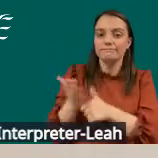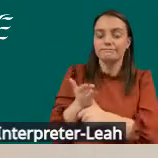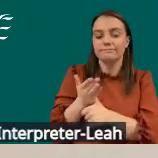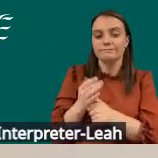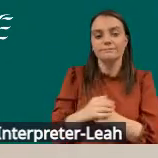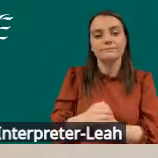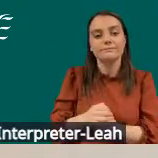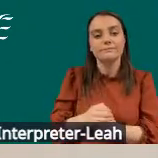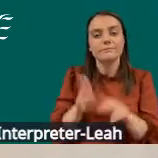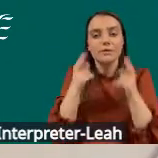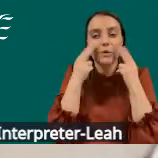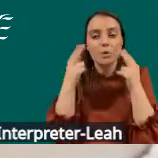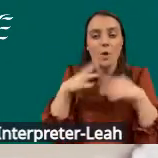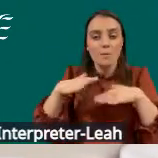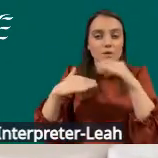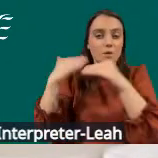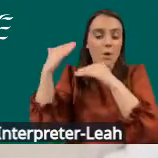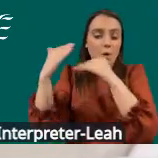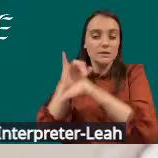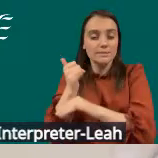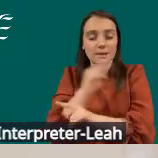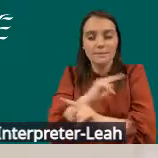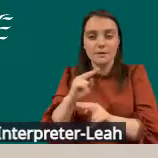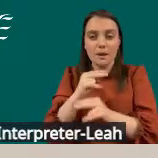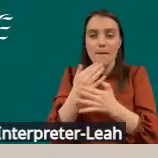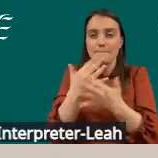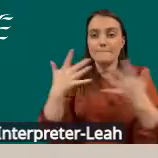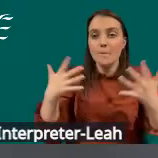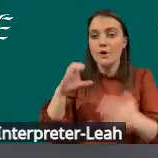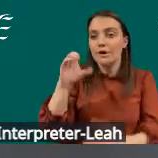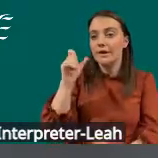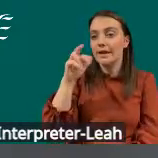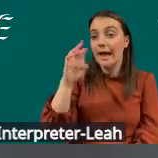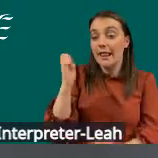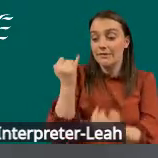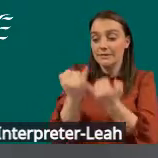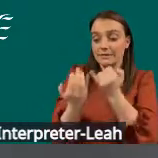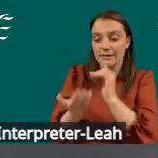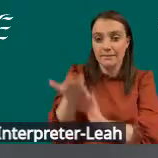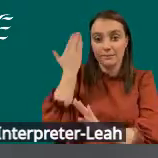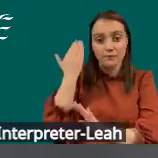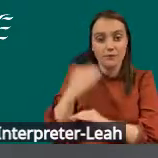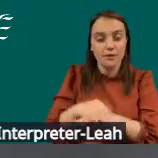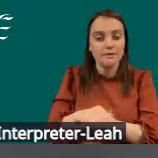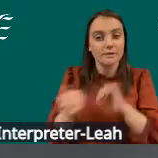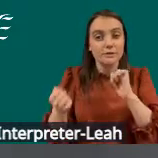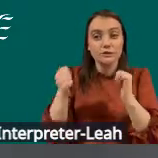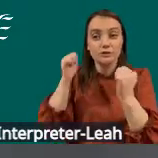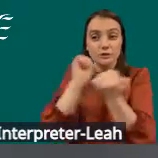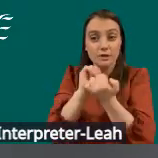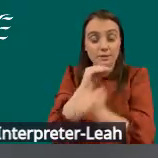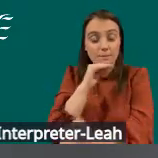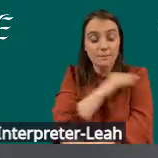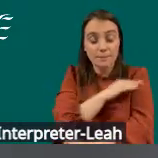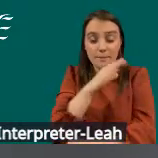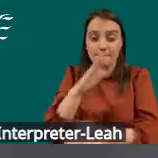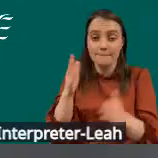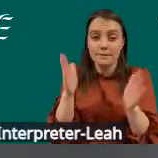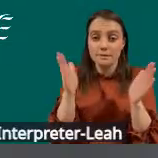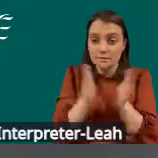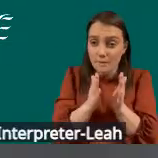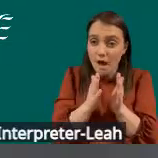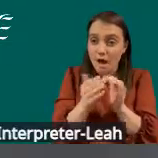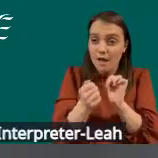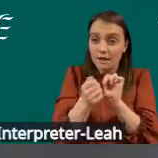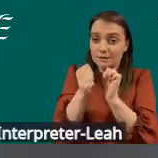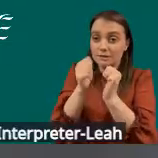Usually, as we are aging, we may not burn enough calories like we used to. When making changes, it's important to make small changes so